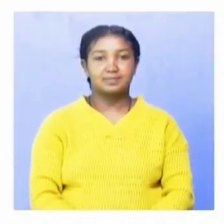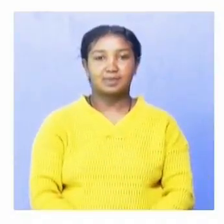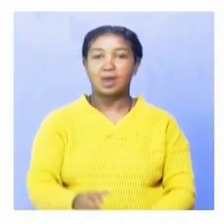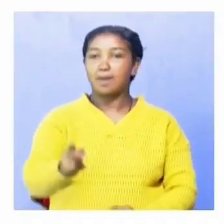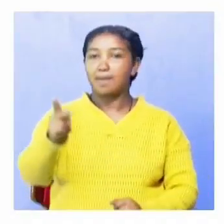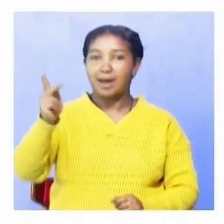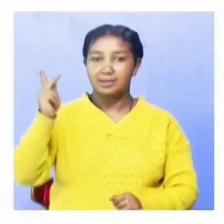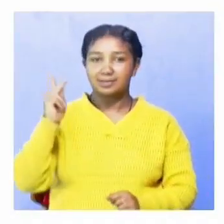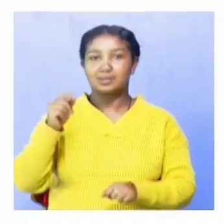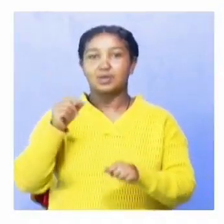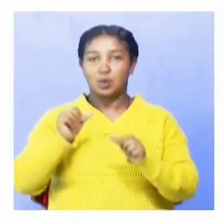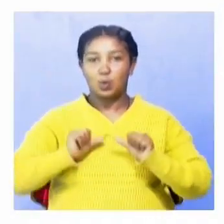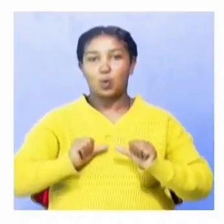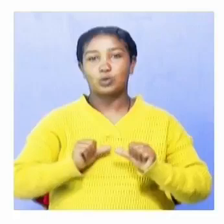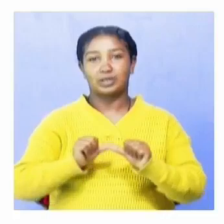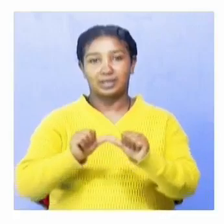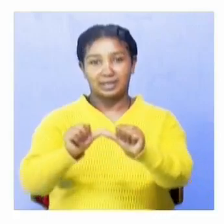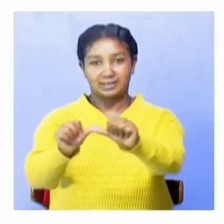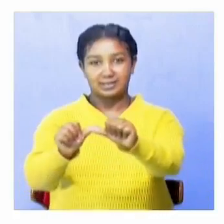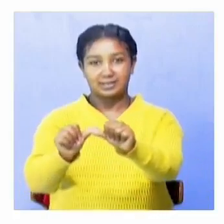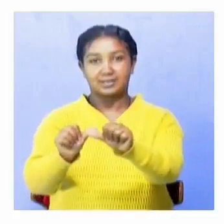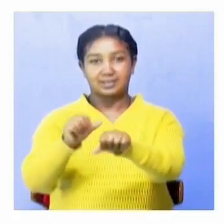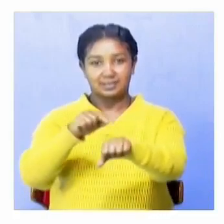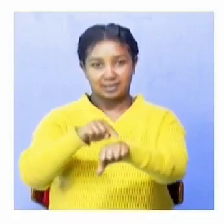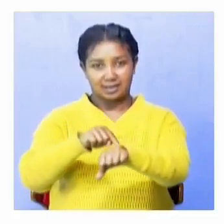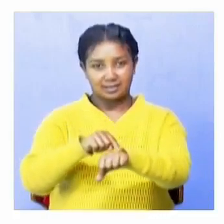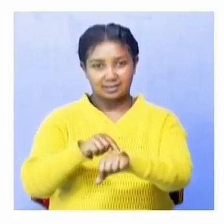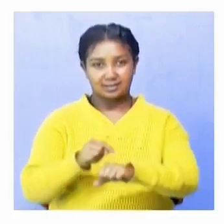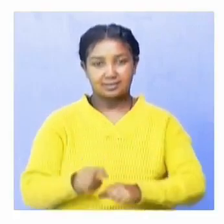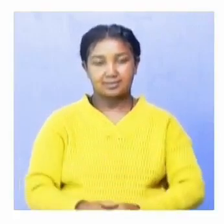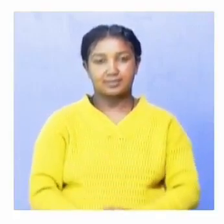Past continuous